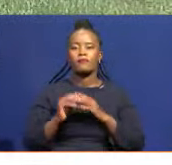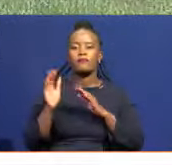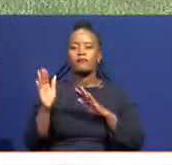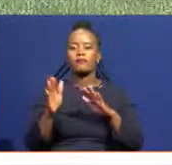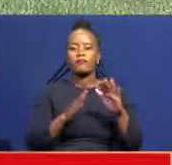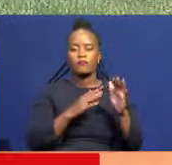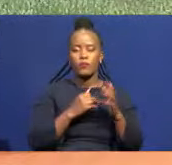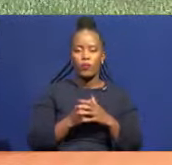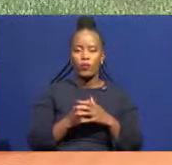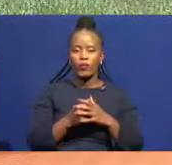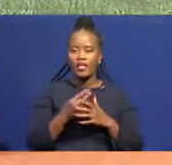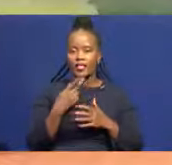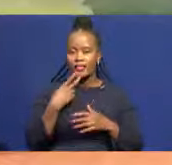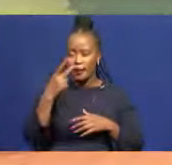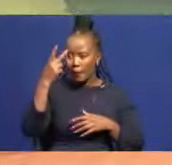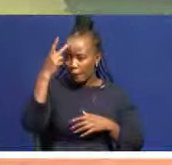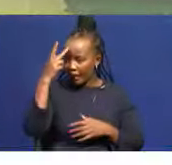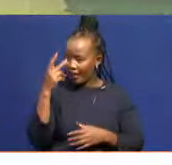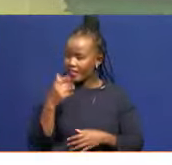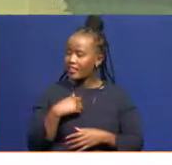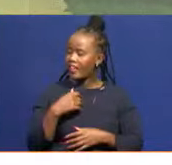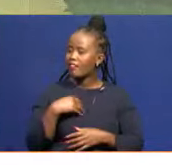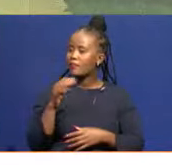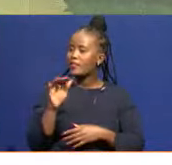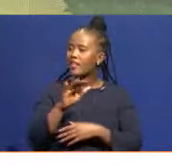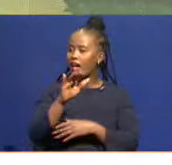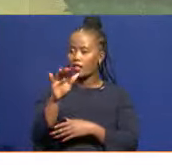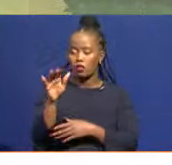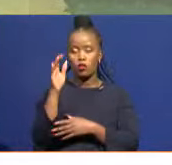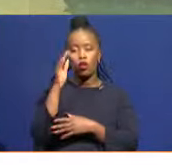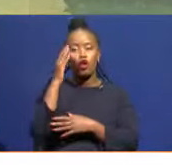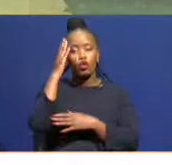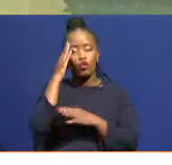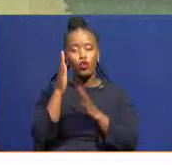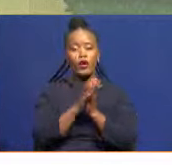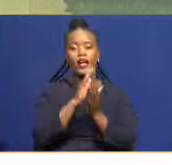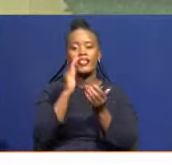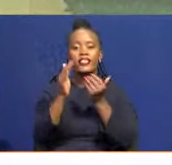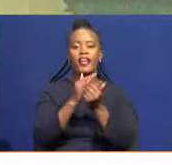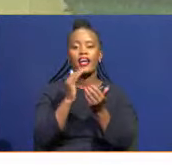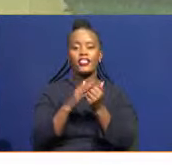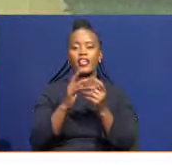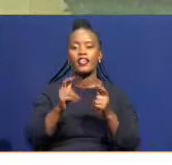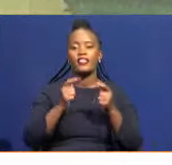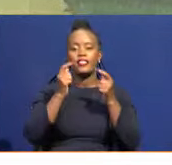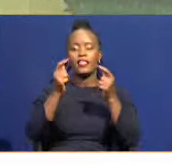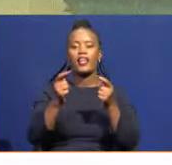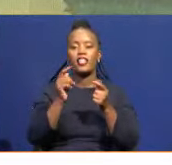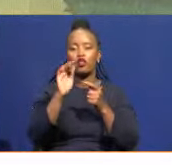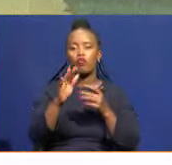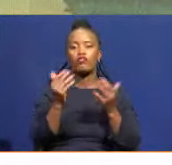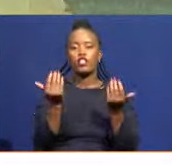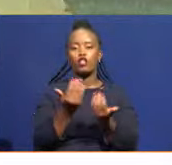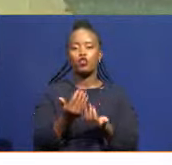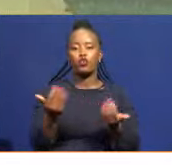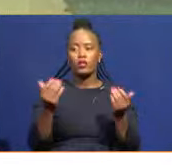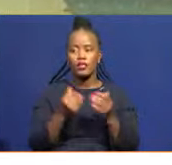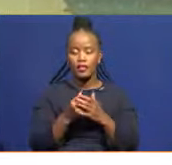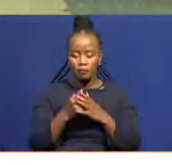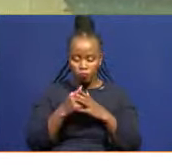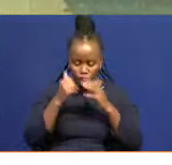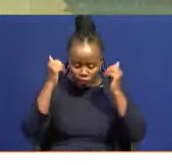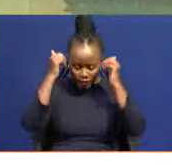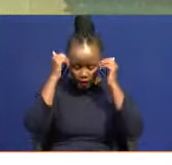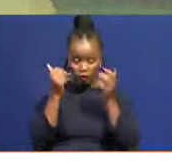Wazazi wametakiwa kubaini na kukuza mapema talanta za watoto wao. Wadau wa sekta elimu waliozungumza wakati wa warsha